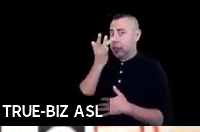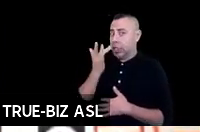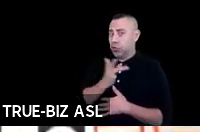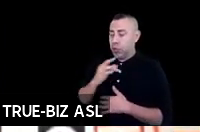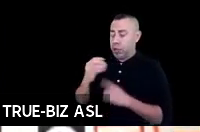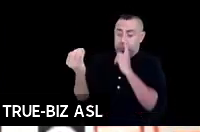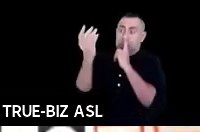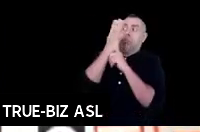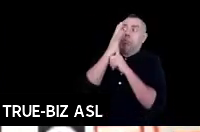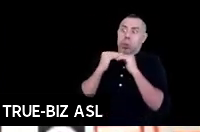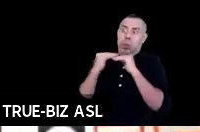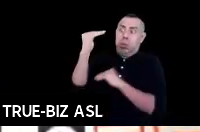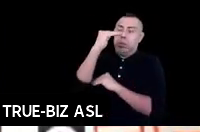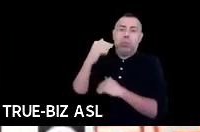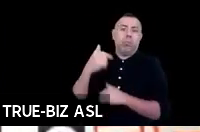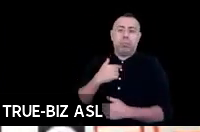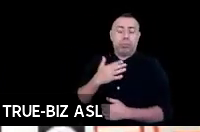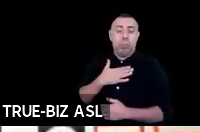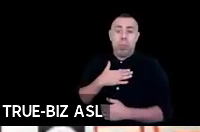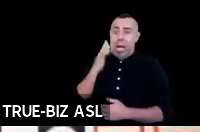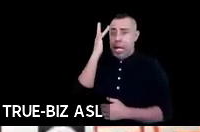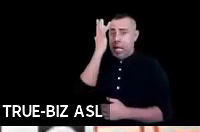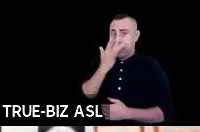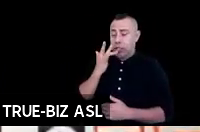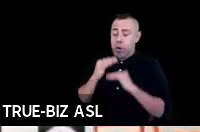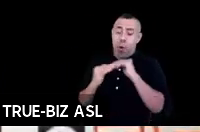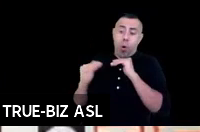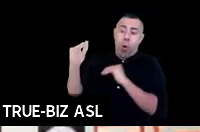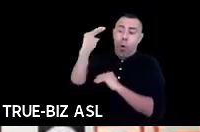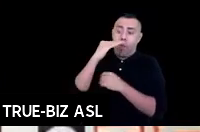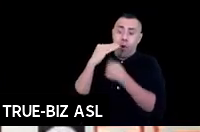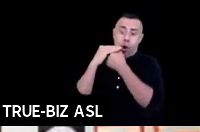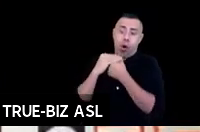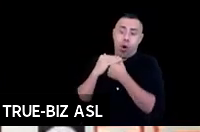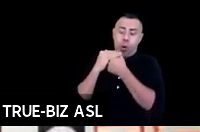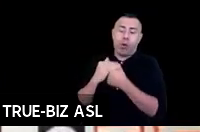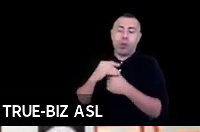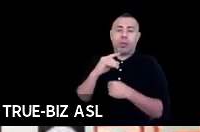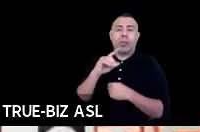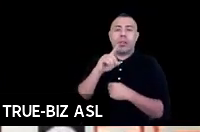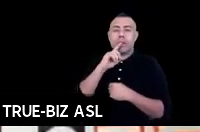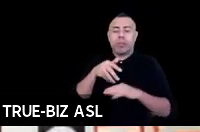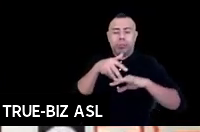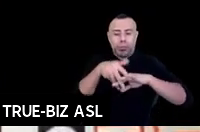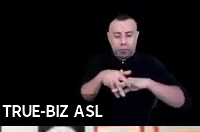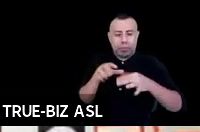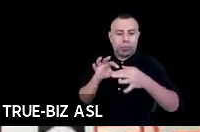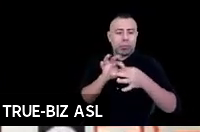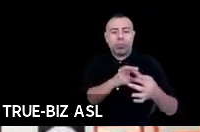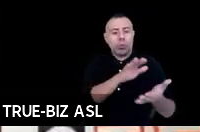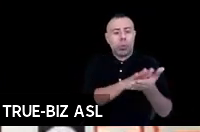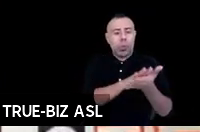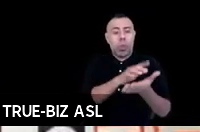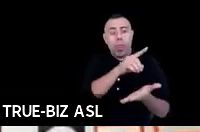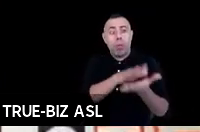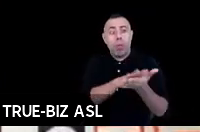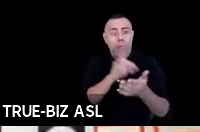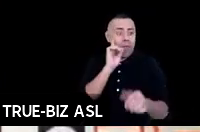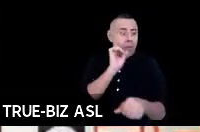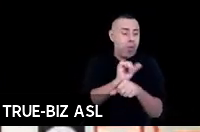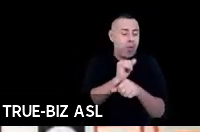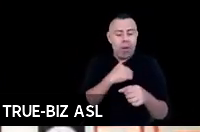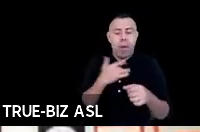Like when I'm overwhelmed, like when I was in school, I would get overwhelmed with schoolwork, things like that. My main sensory per se